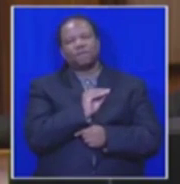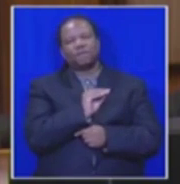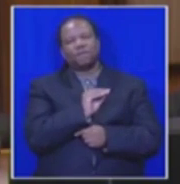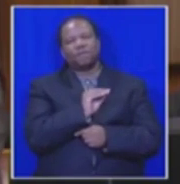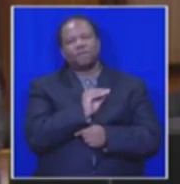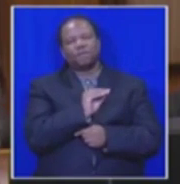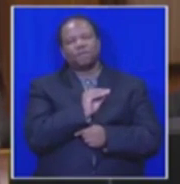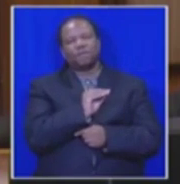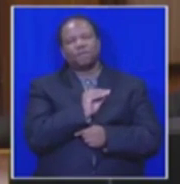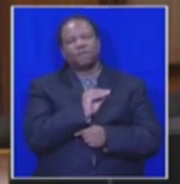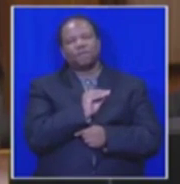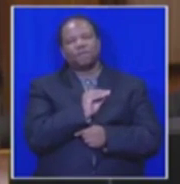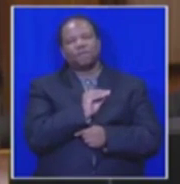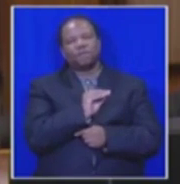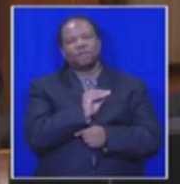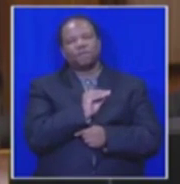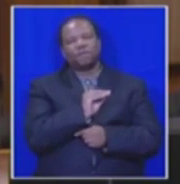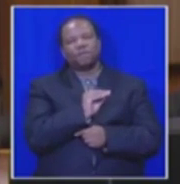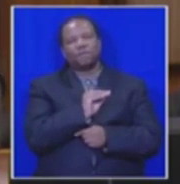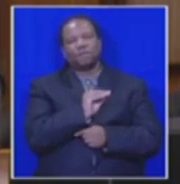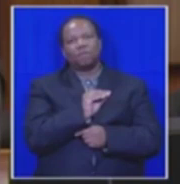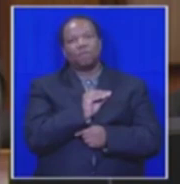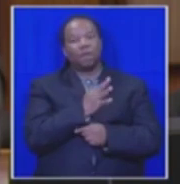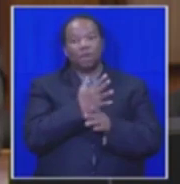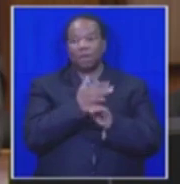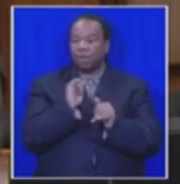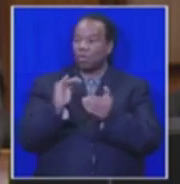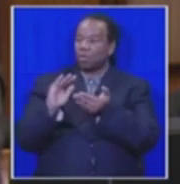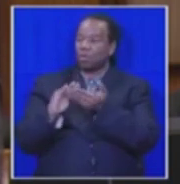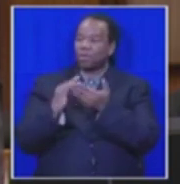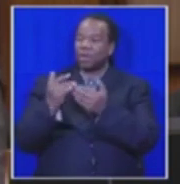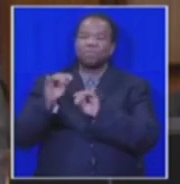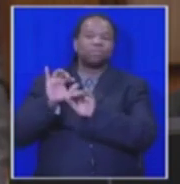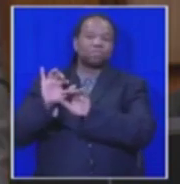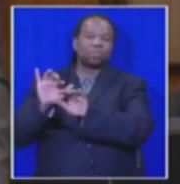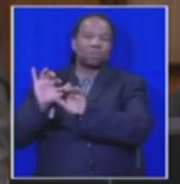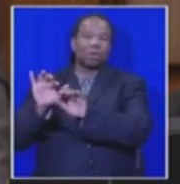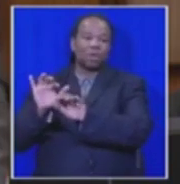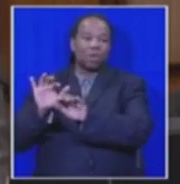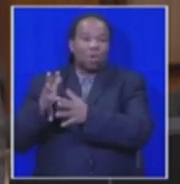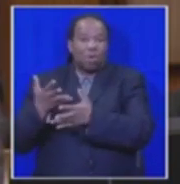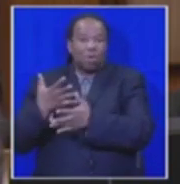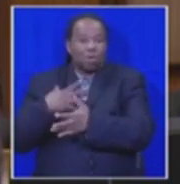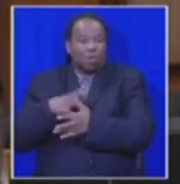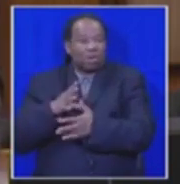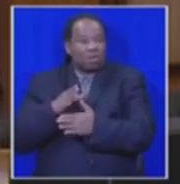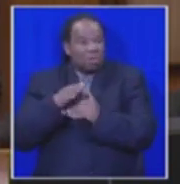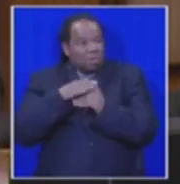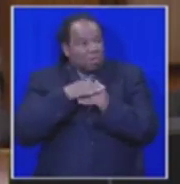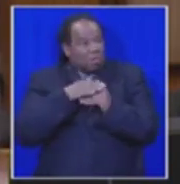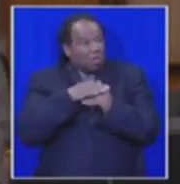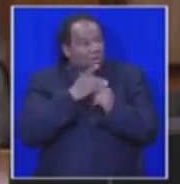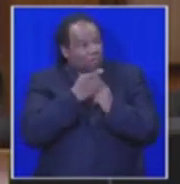is that, would you say that these protesting communities are demanding too much from the government, or is